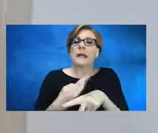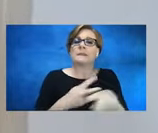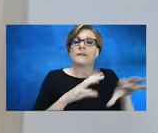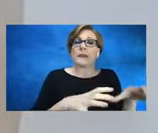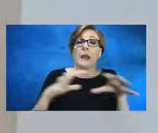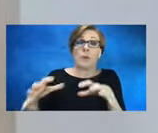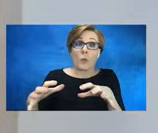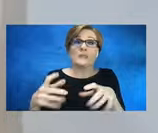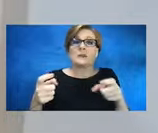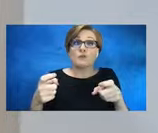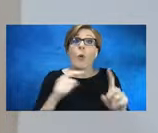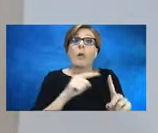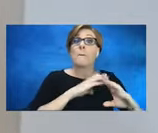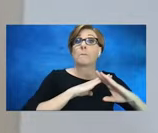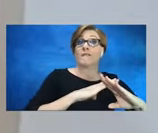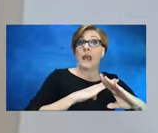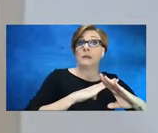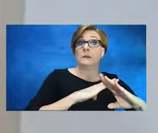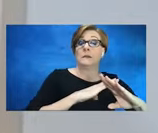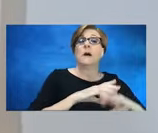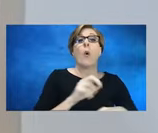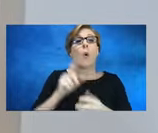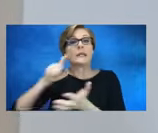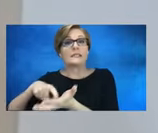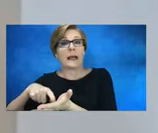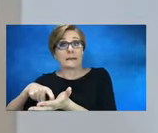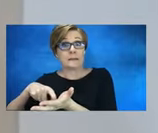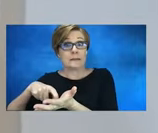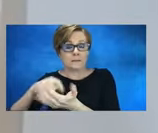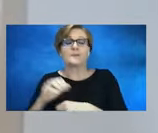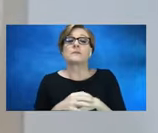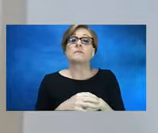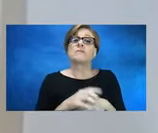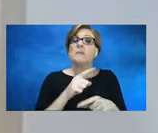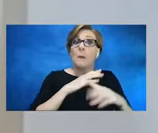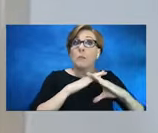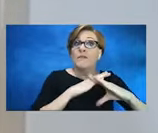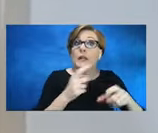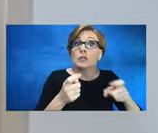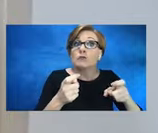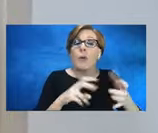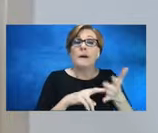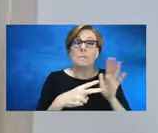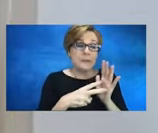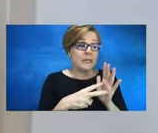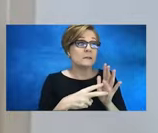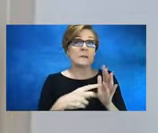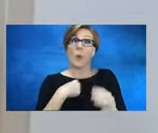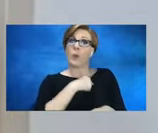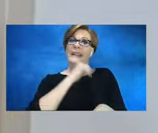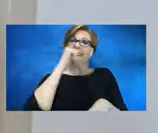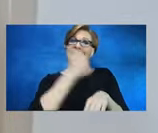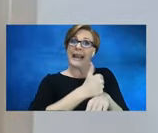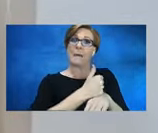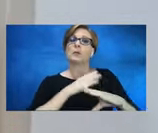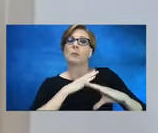One would be a preventative or a detective control. So a preventative control is a control that would prevent an